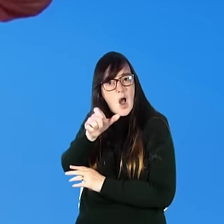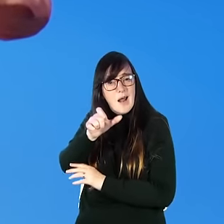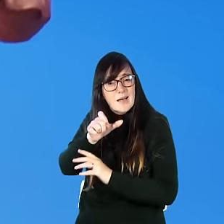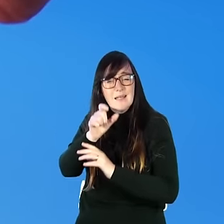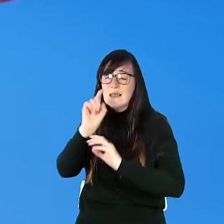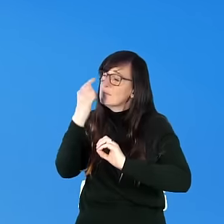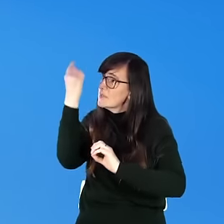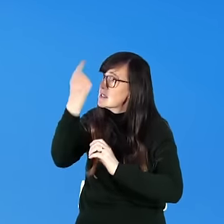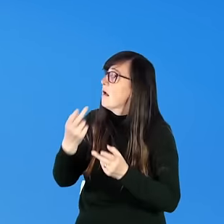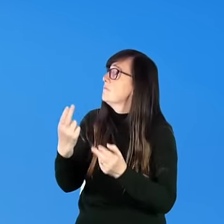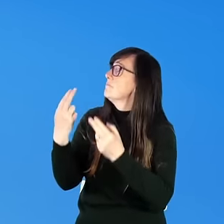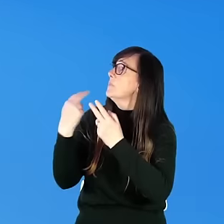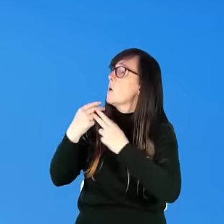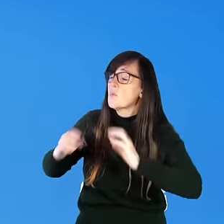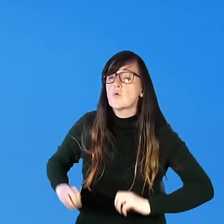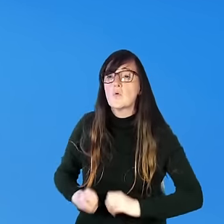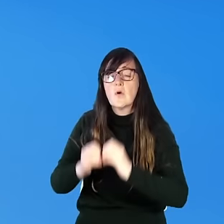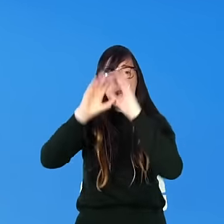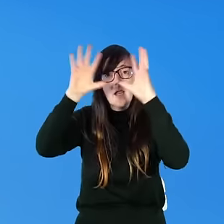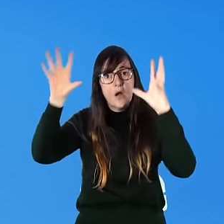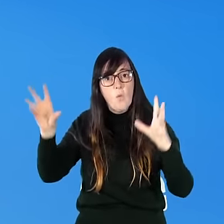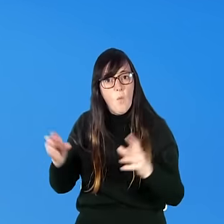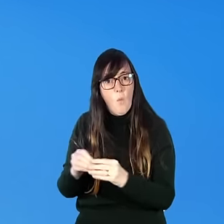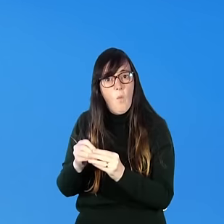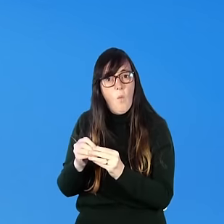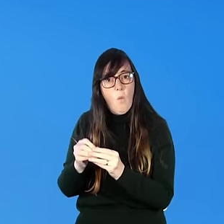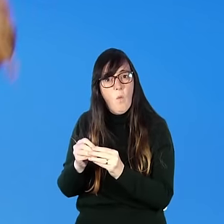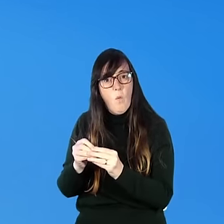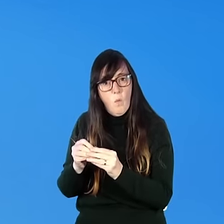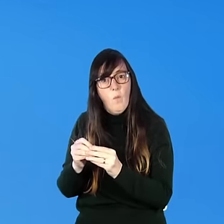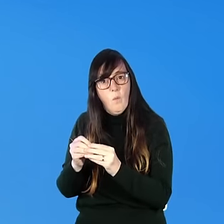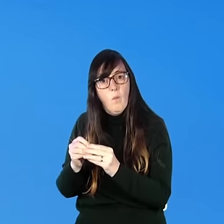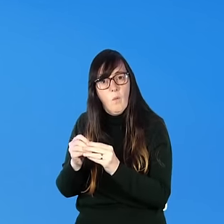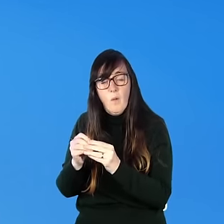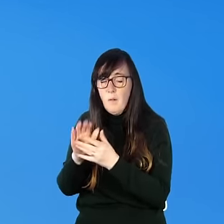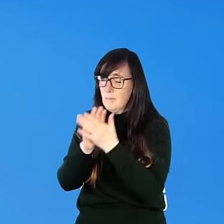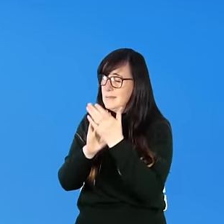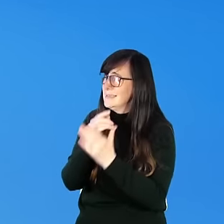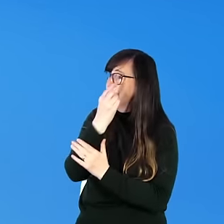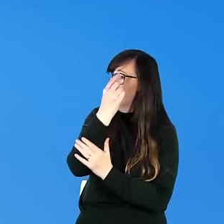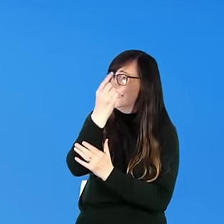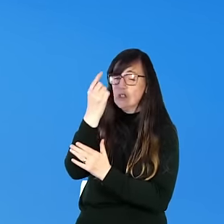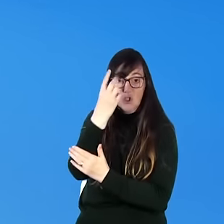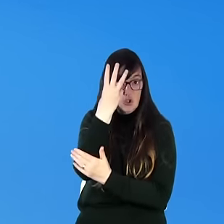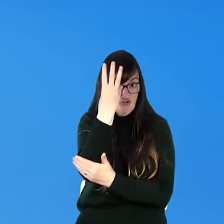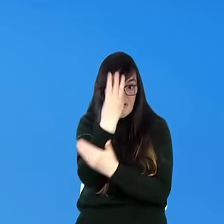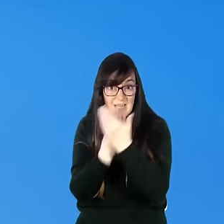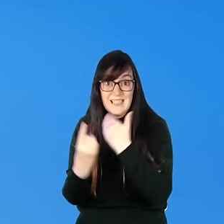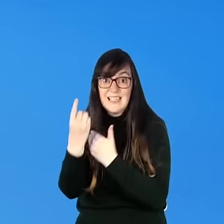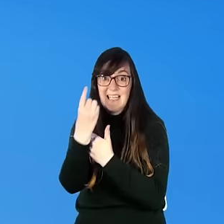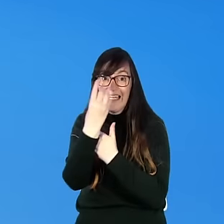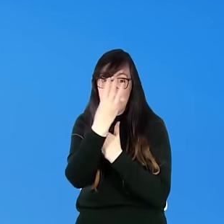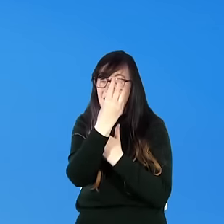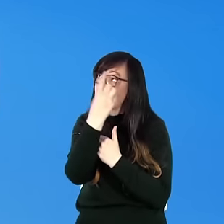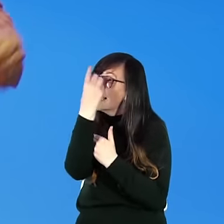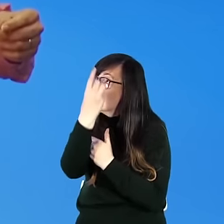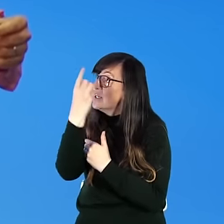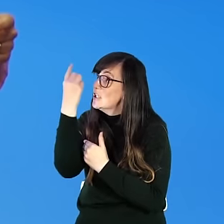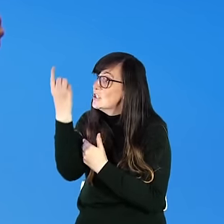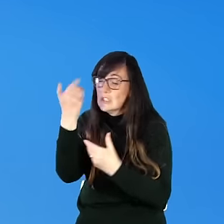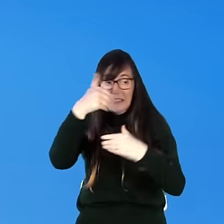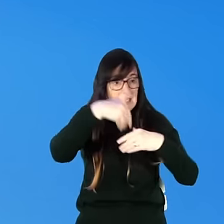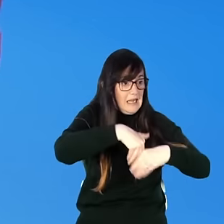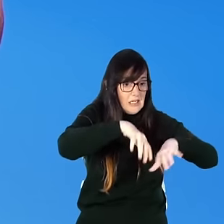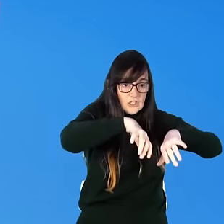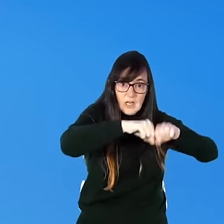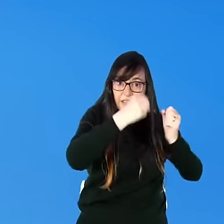is Christ going to work. Each member of the Trinity is involved in Genesis 1. And